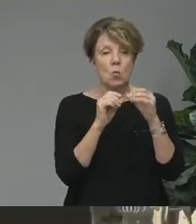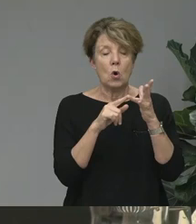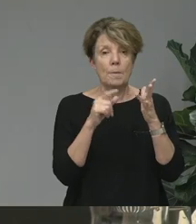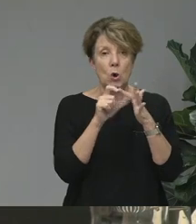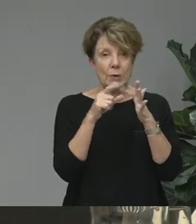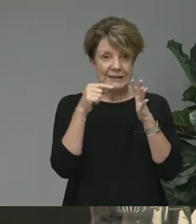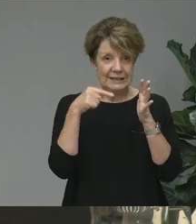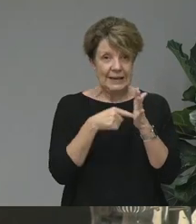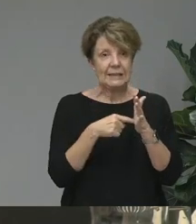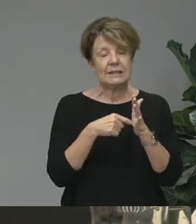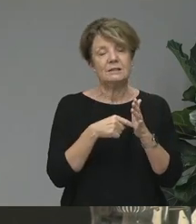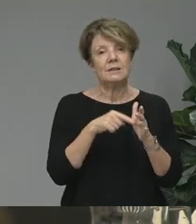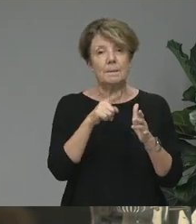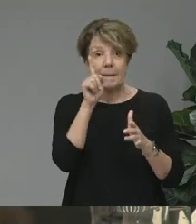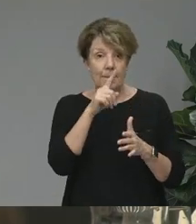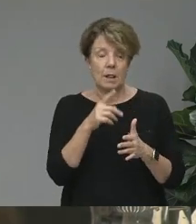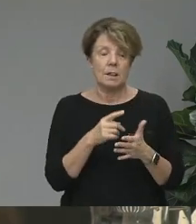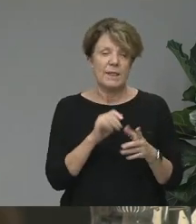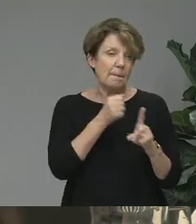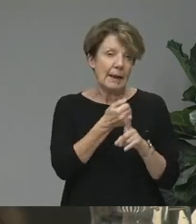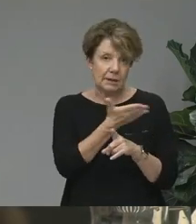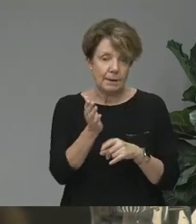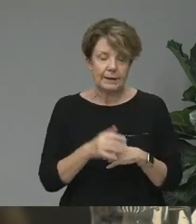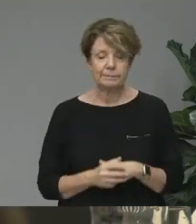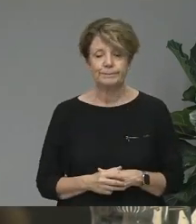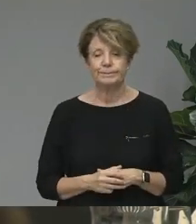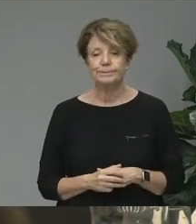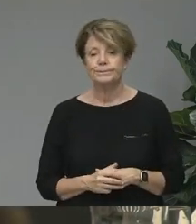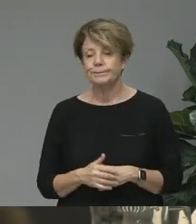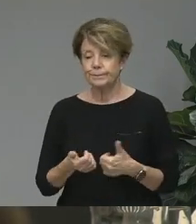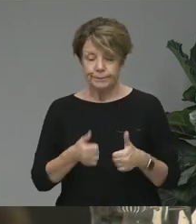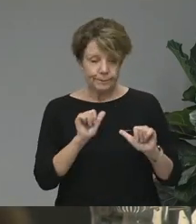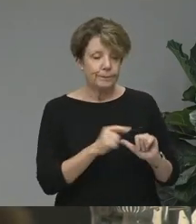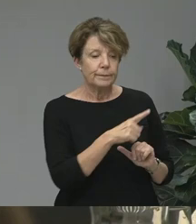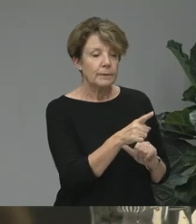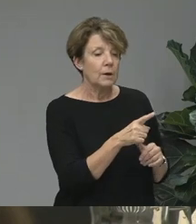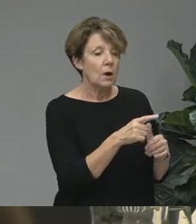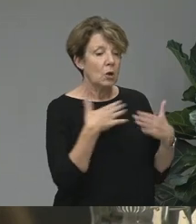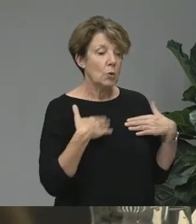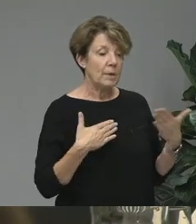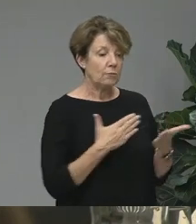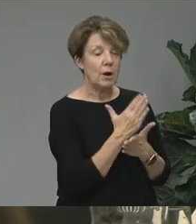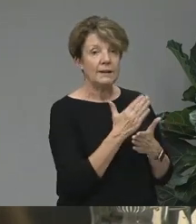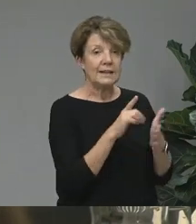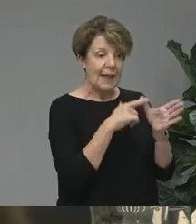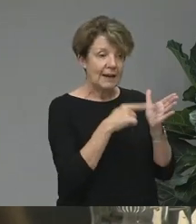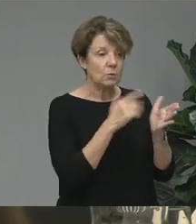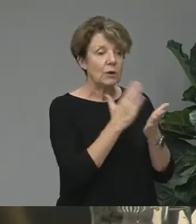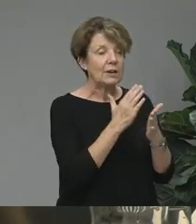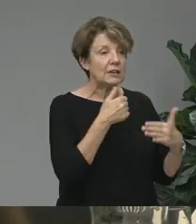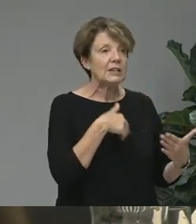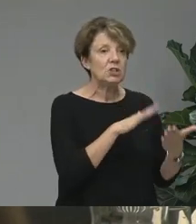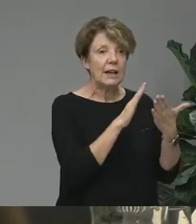Staying with robo-debt, Ros, the proposed Human Rights Act would provide direct causes of action to challenge the operation